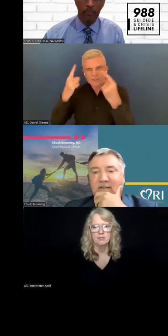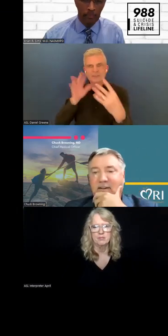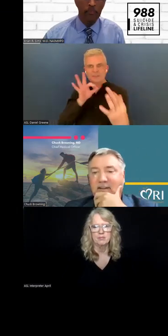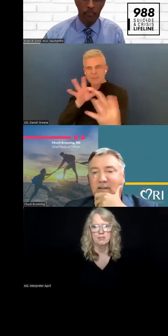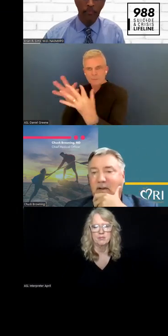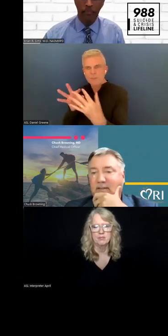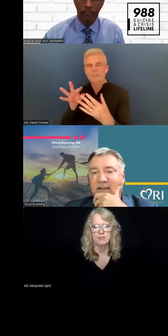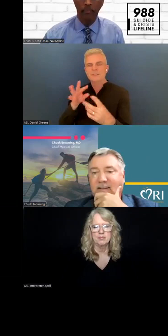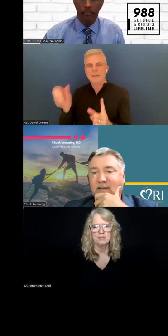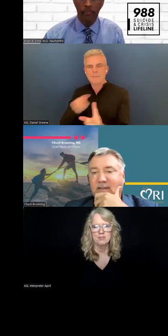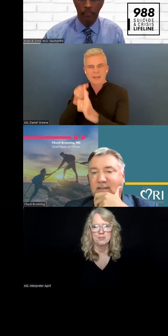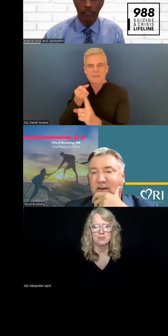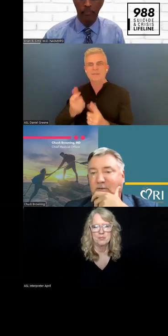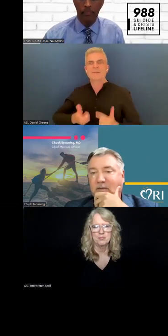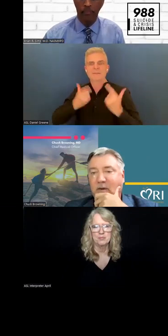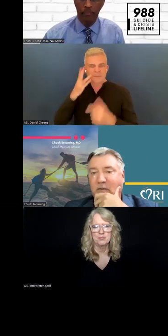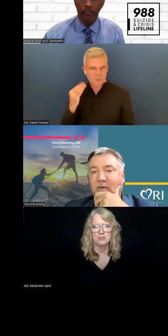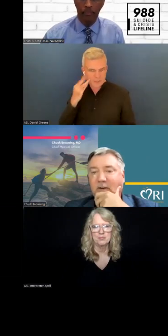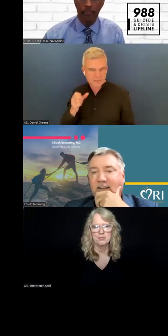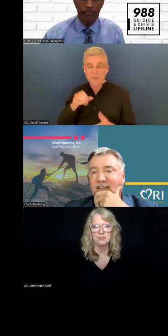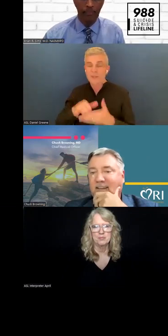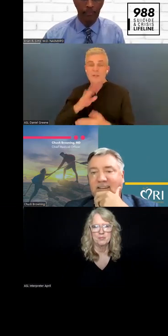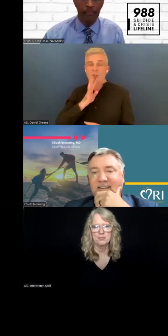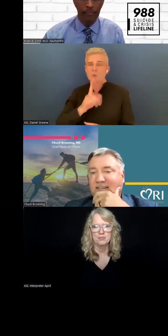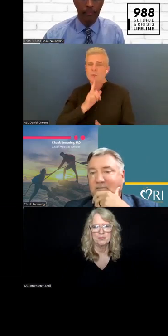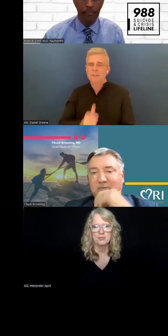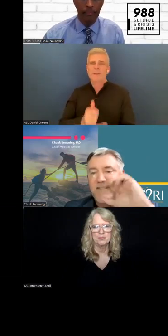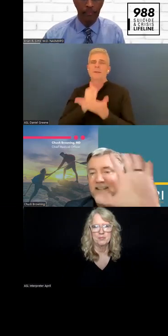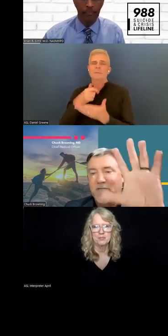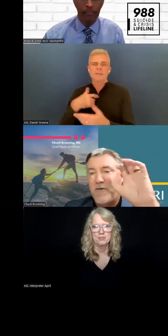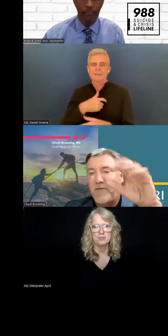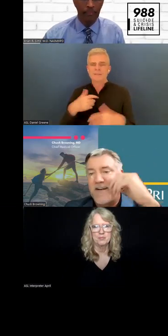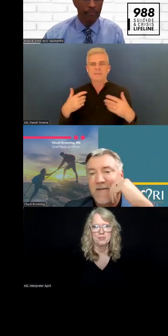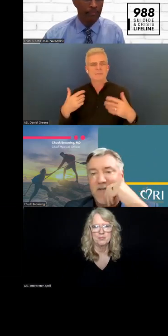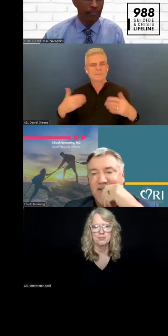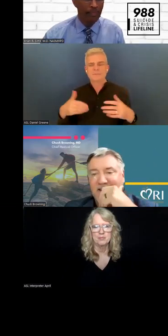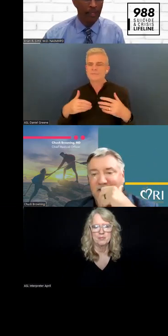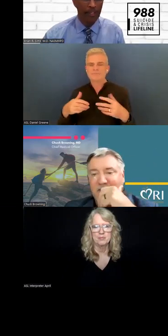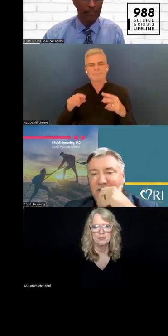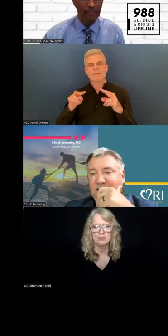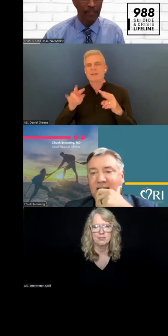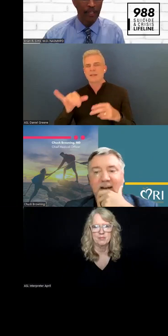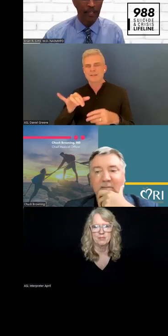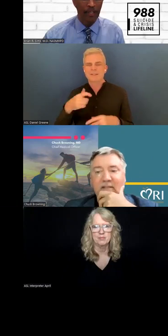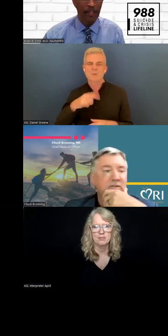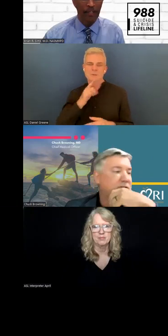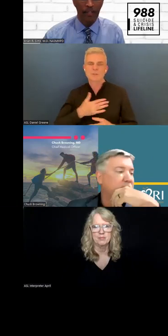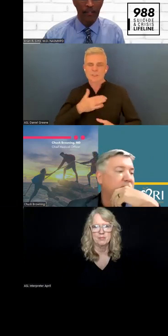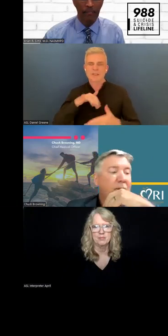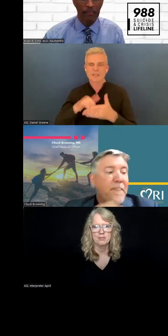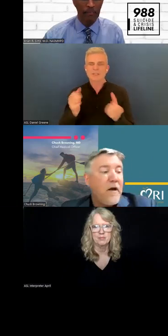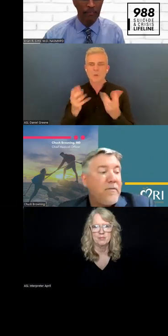of lived experience in that. So this talk was so helpful in pushing that forward, Brian. I appreciate it so much. Let